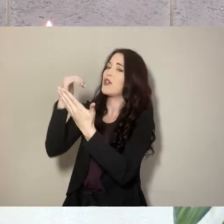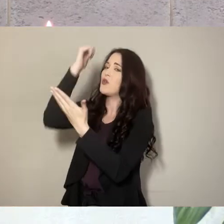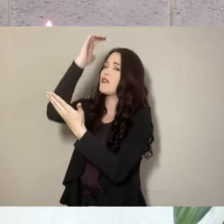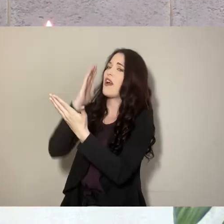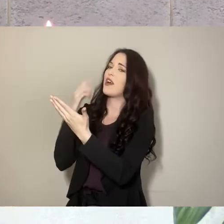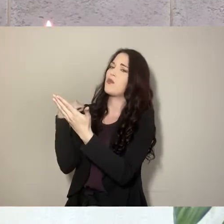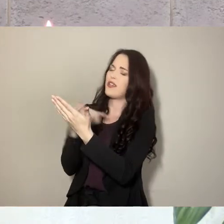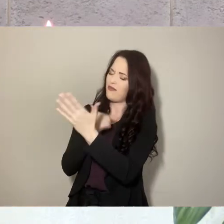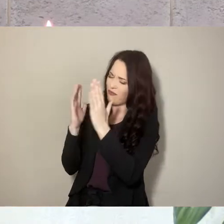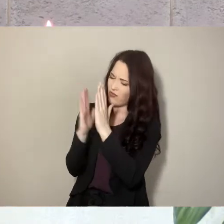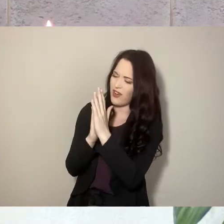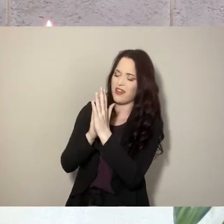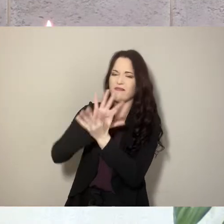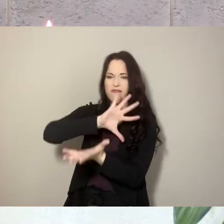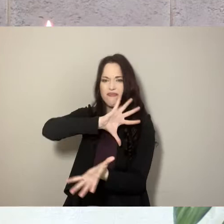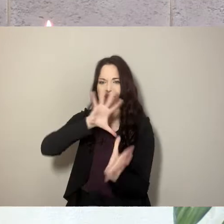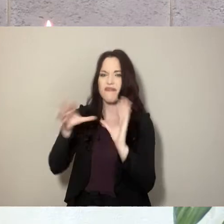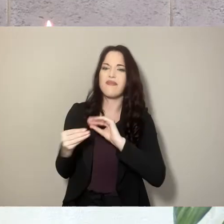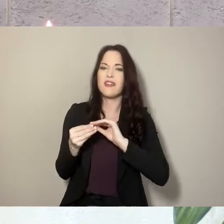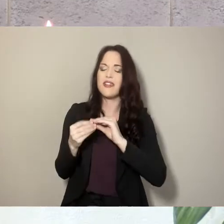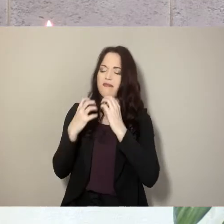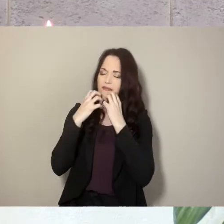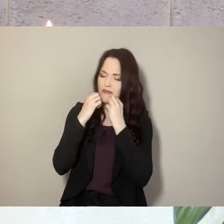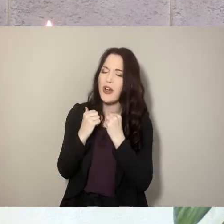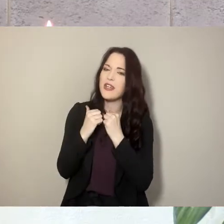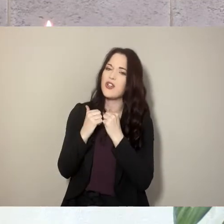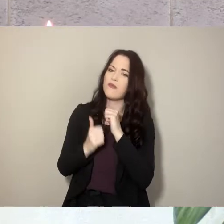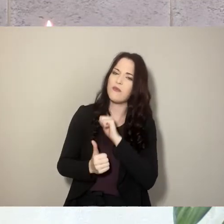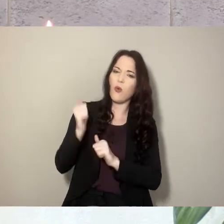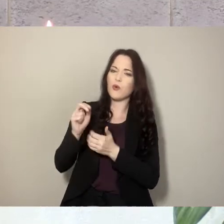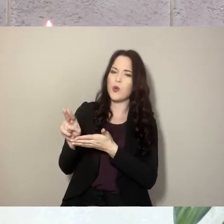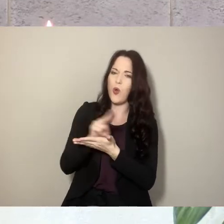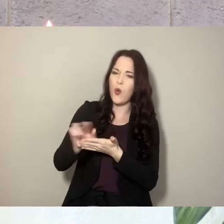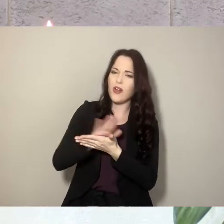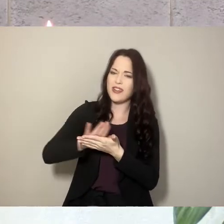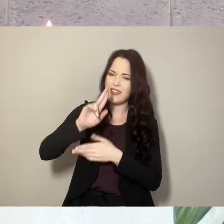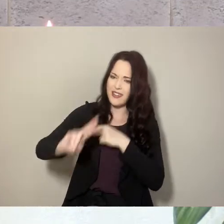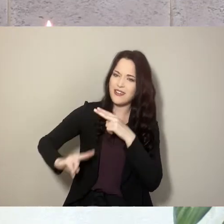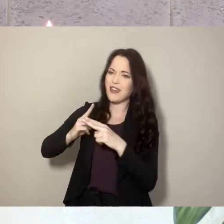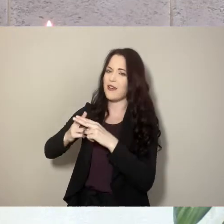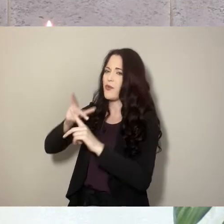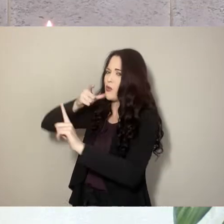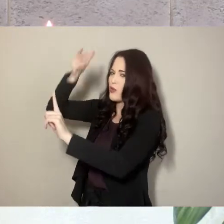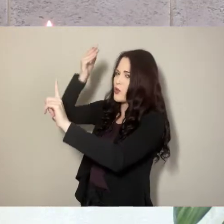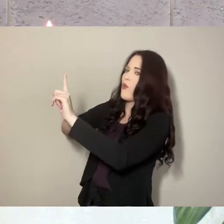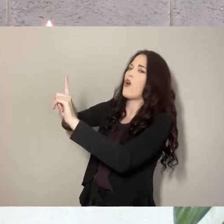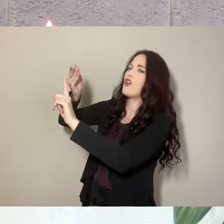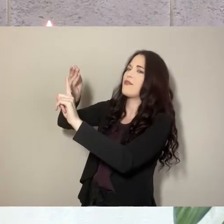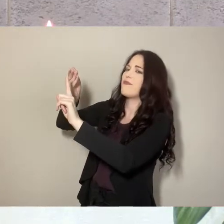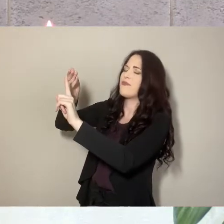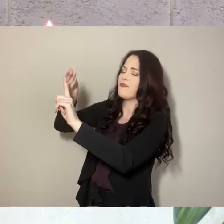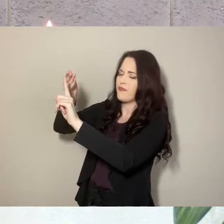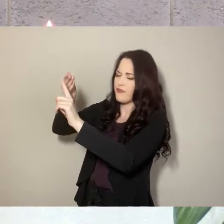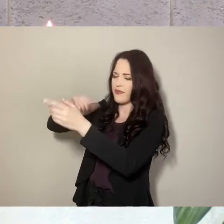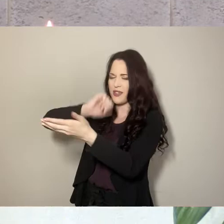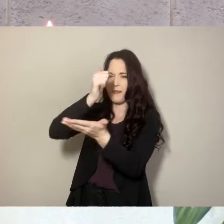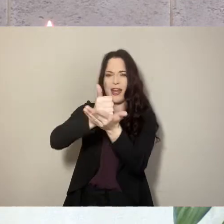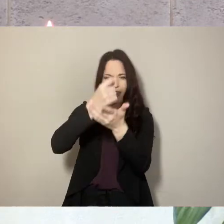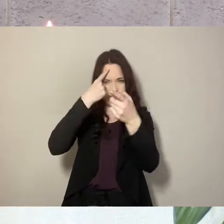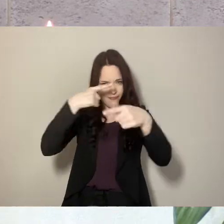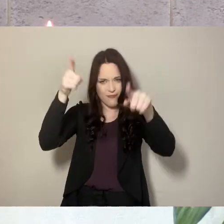pray these things in the precious and most holy name of you, our God.